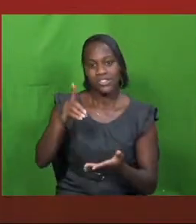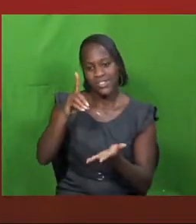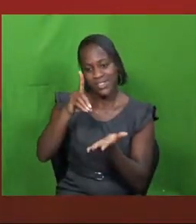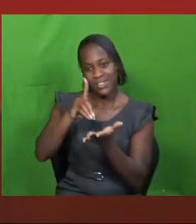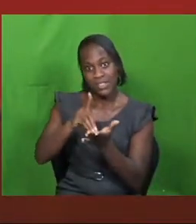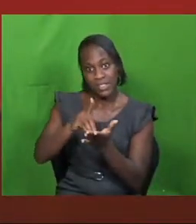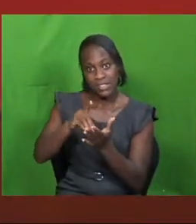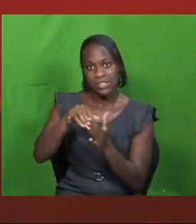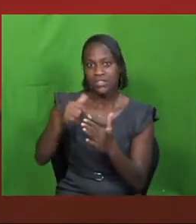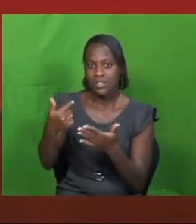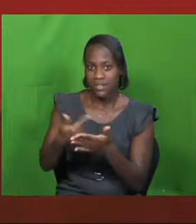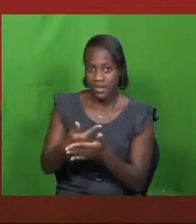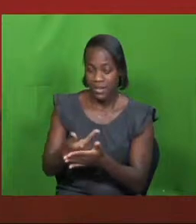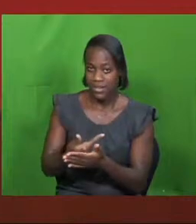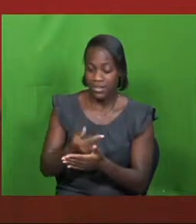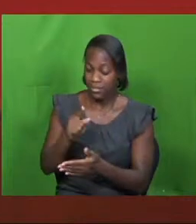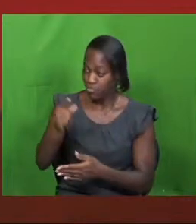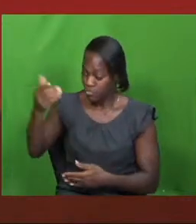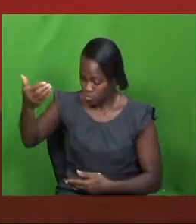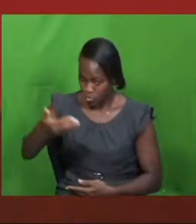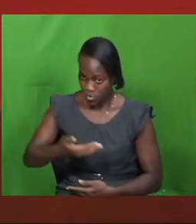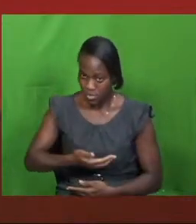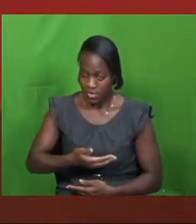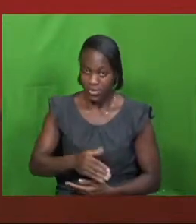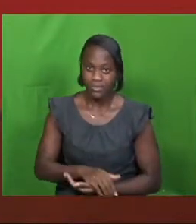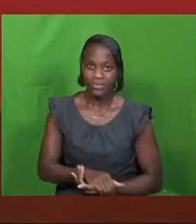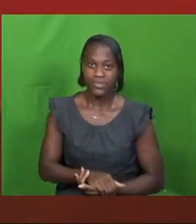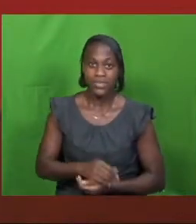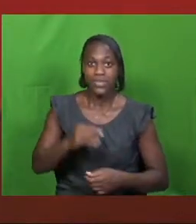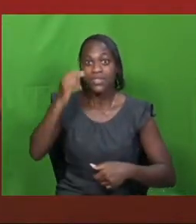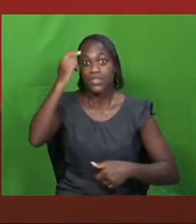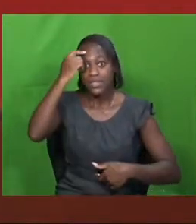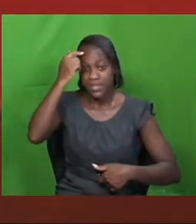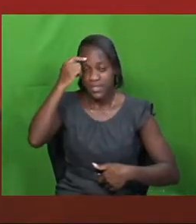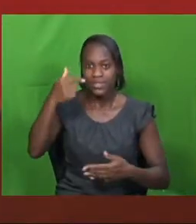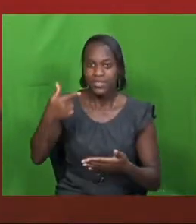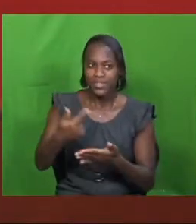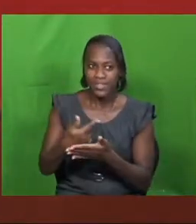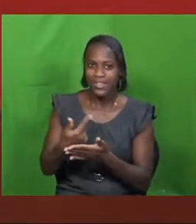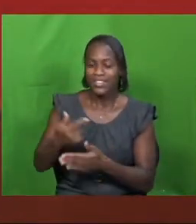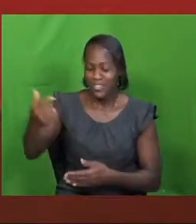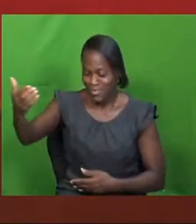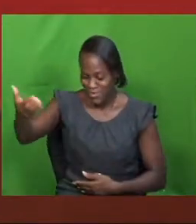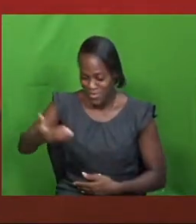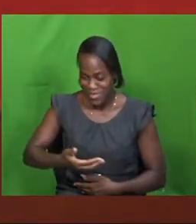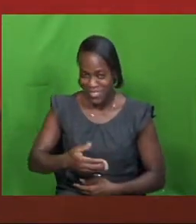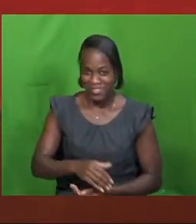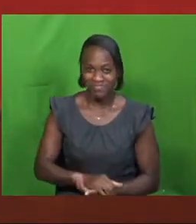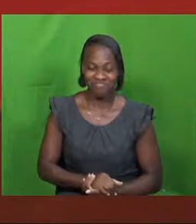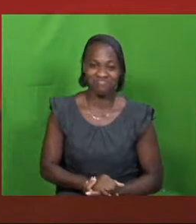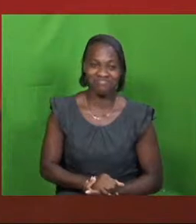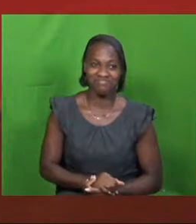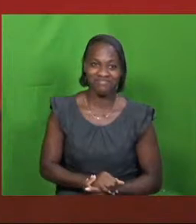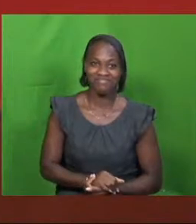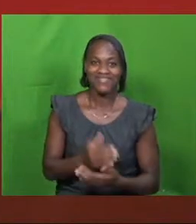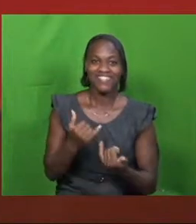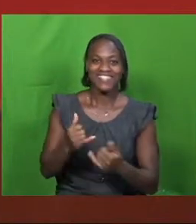mostly welcome. Honorable members, we now take item 5,